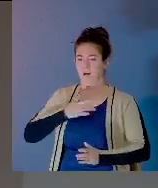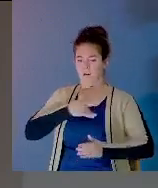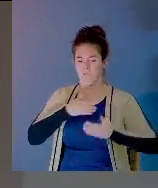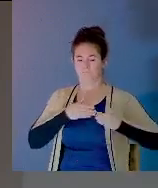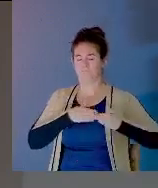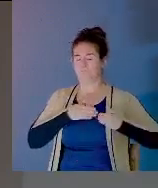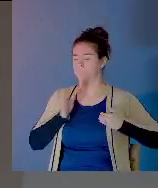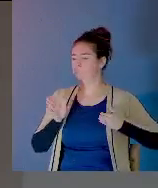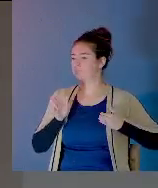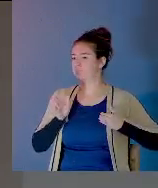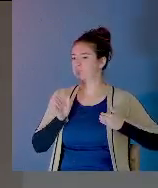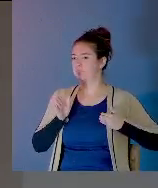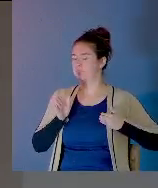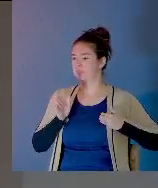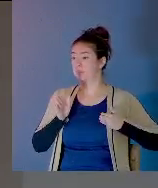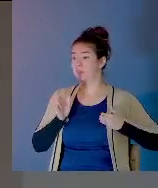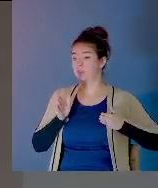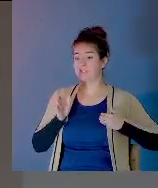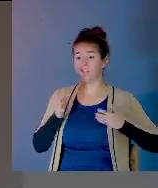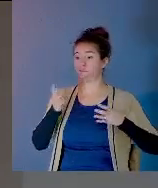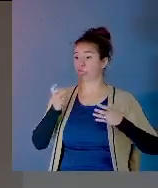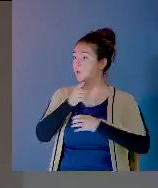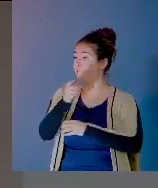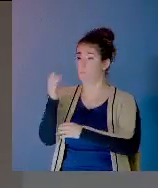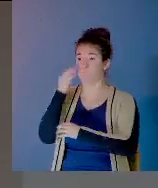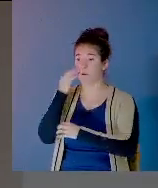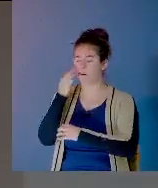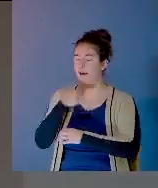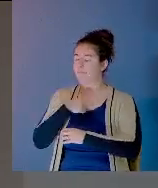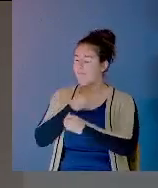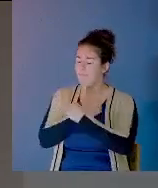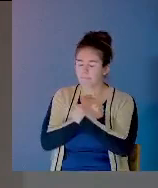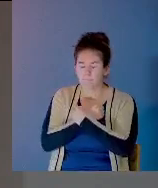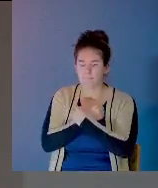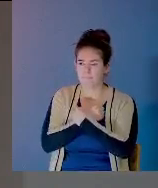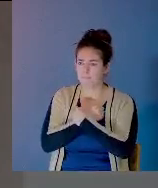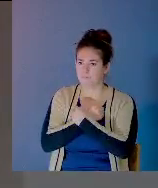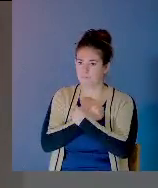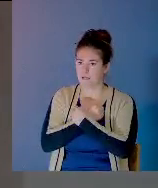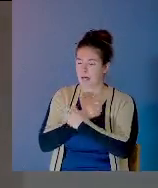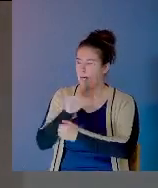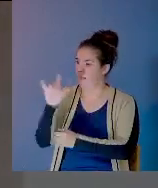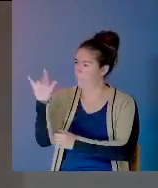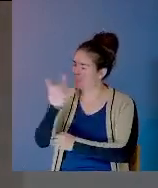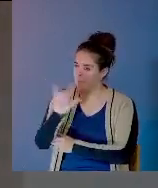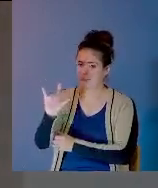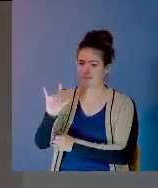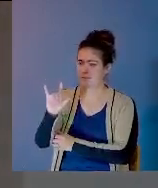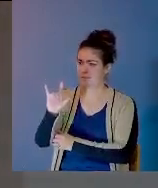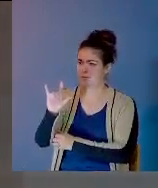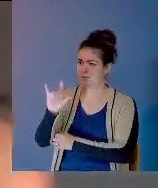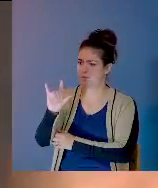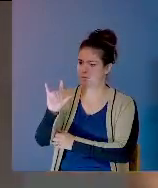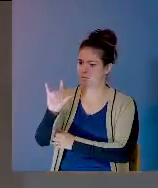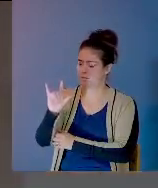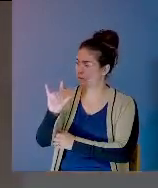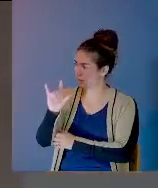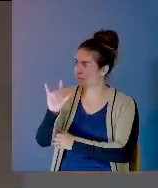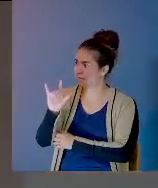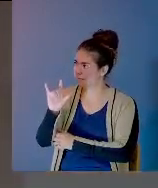you guys. I appreciate it, all of you, from the bottom of my heart. Mad love to all of you. Amen. Thank you,